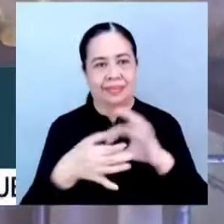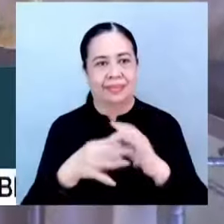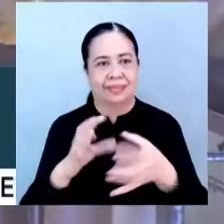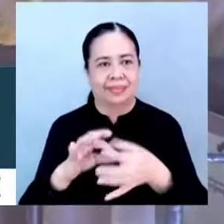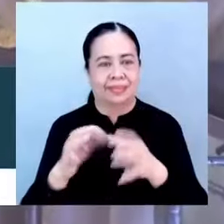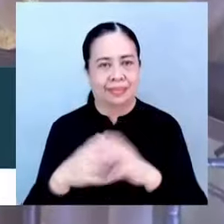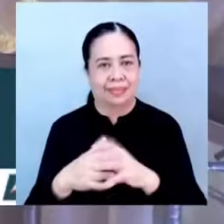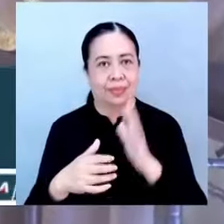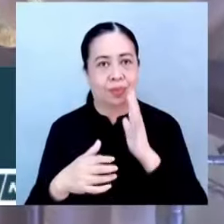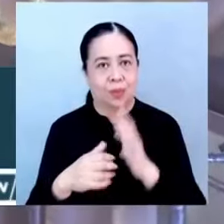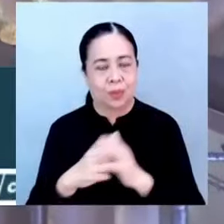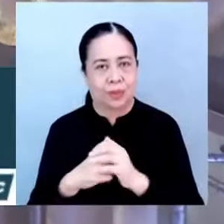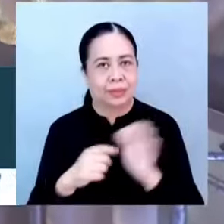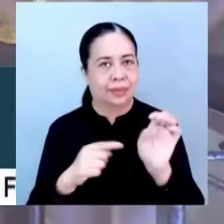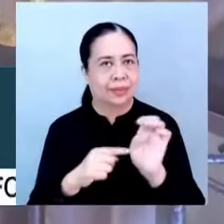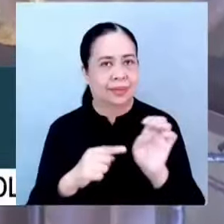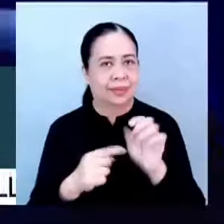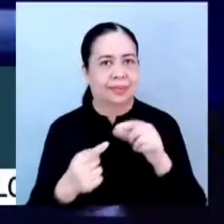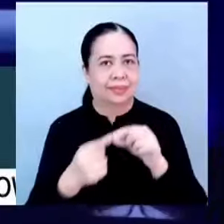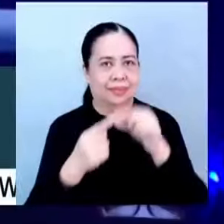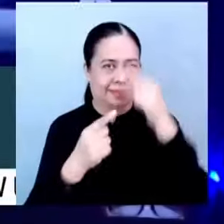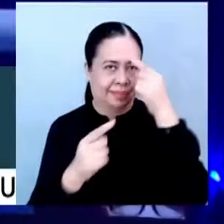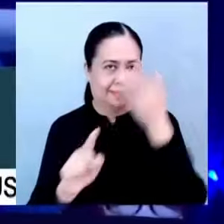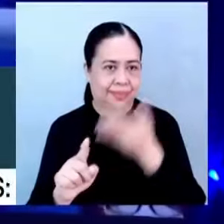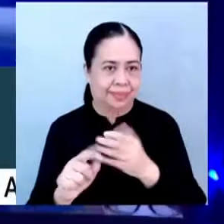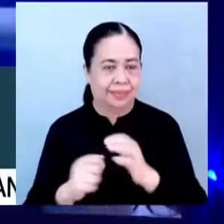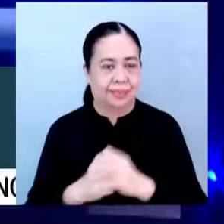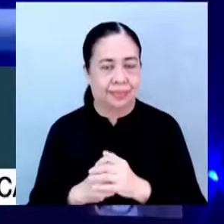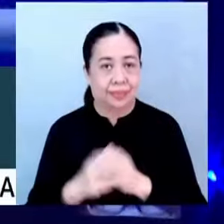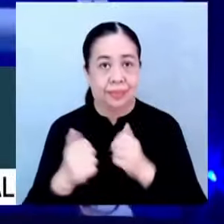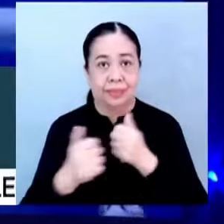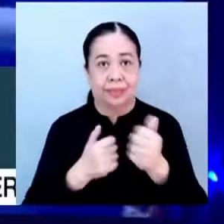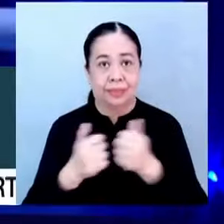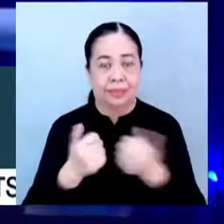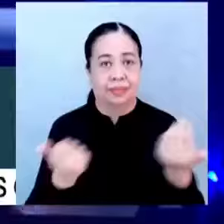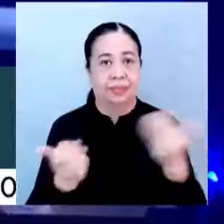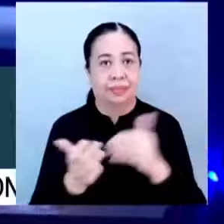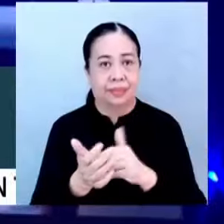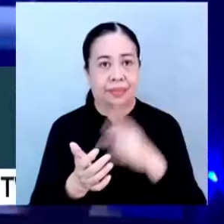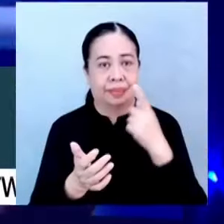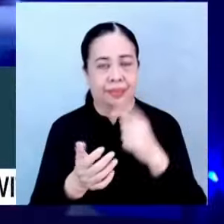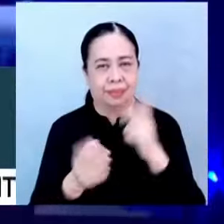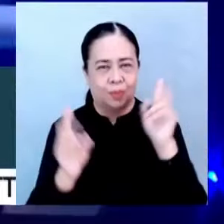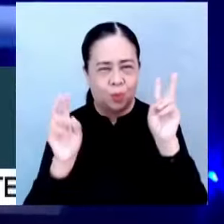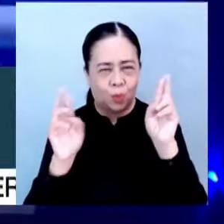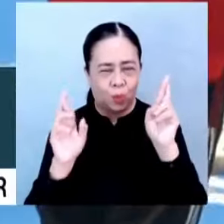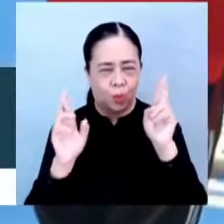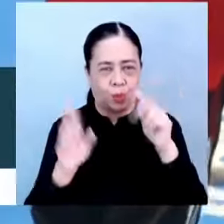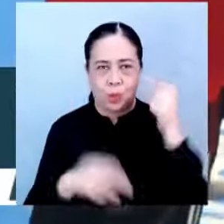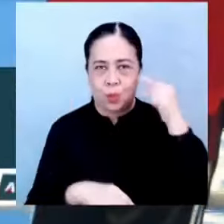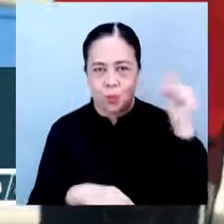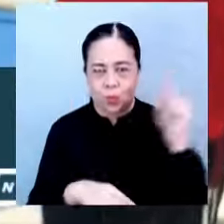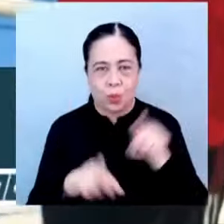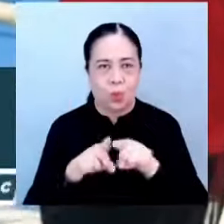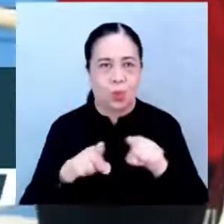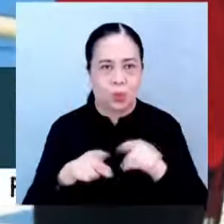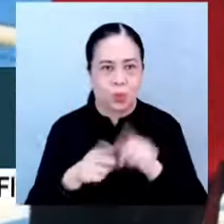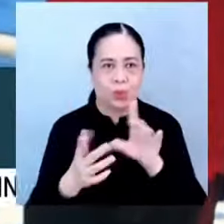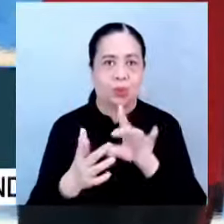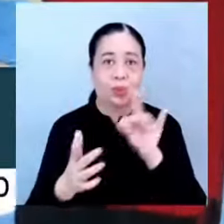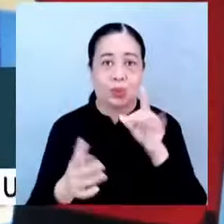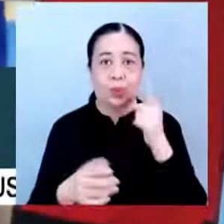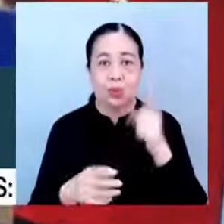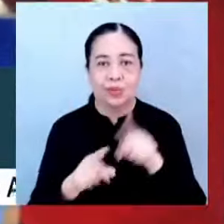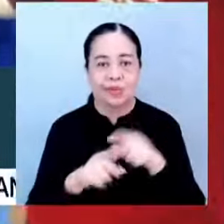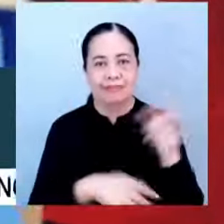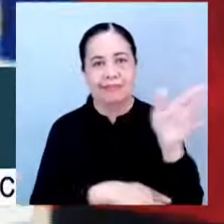will be extra special for her. Aside from competing again for the coveted gold, she has also been chosen as the